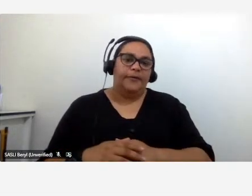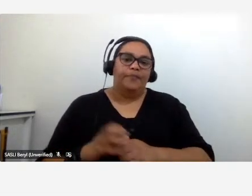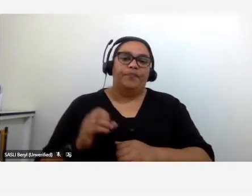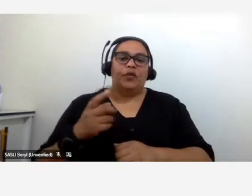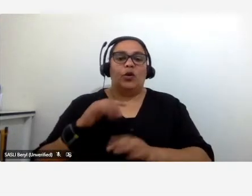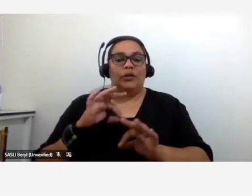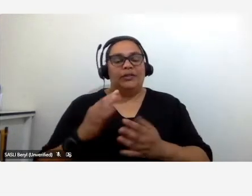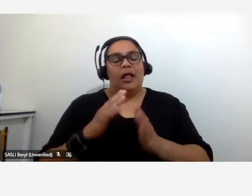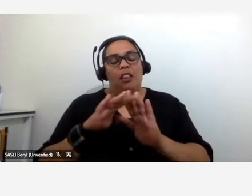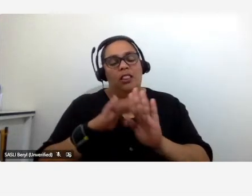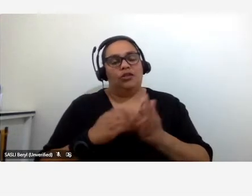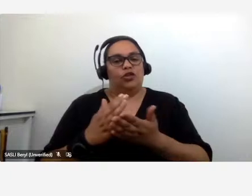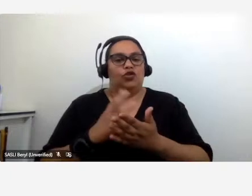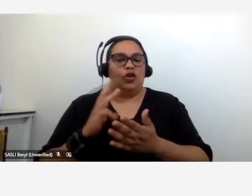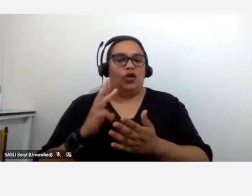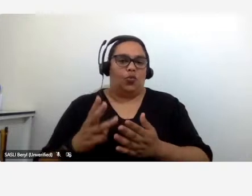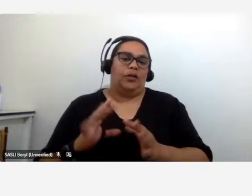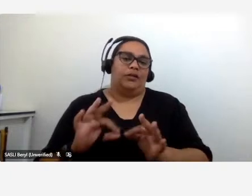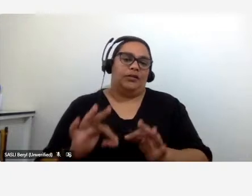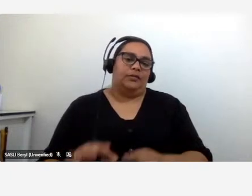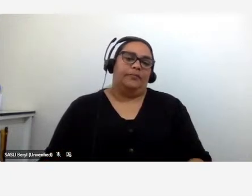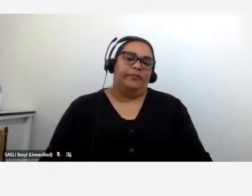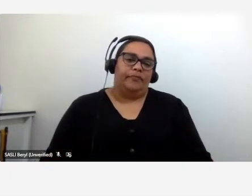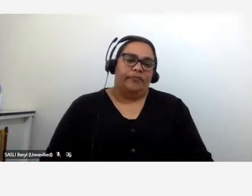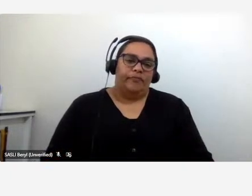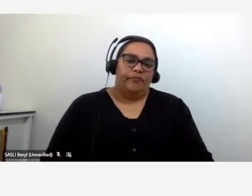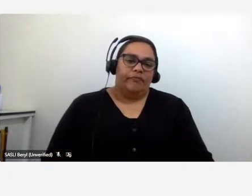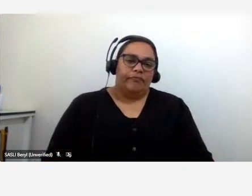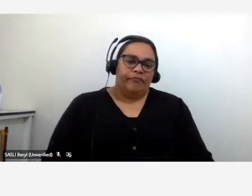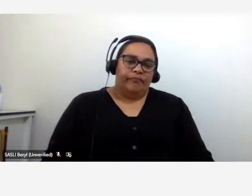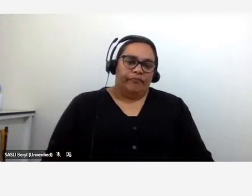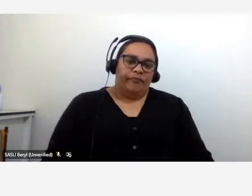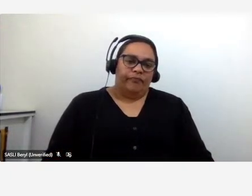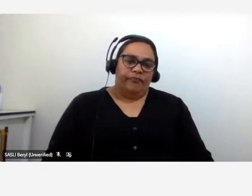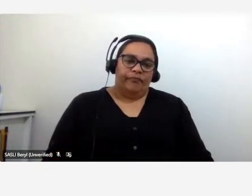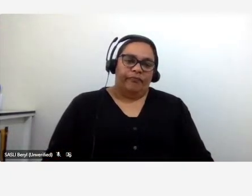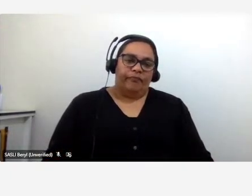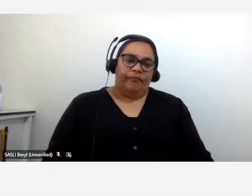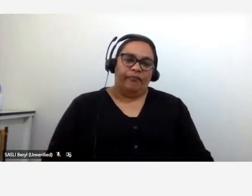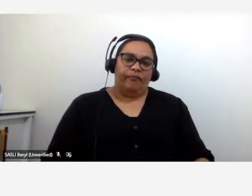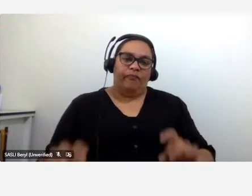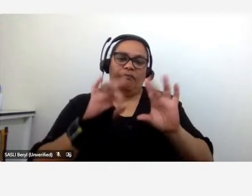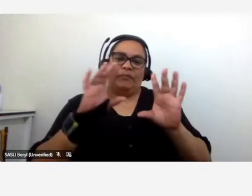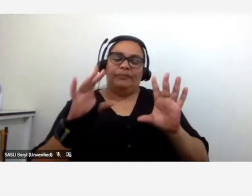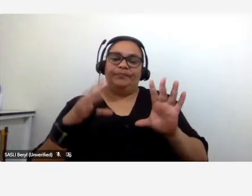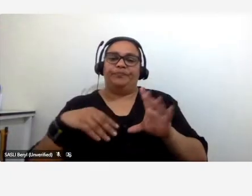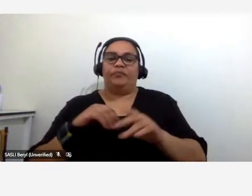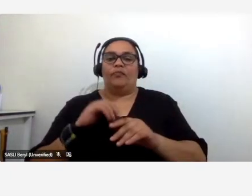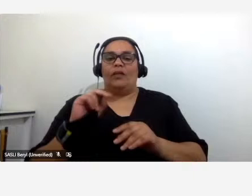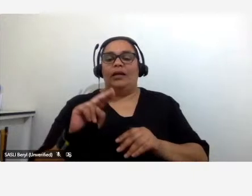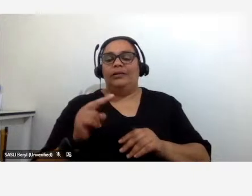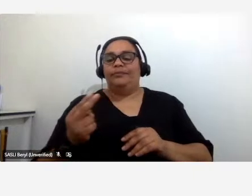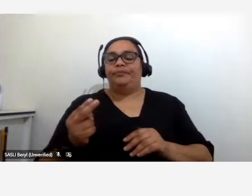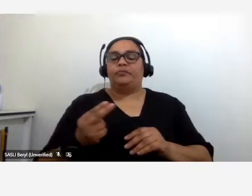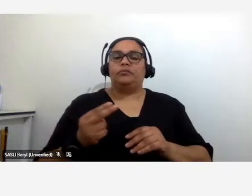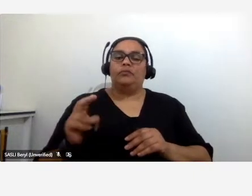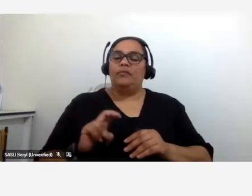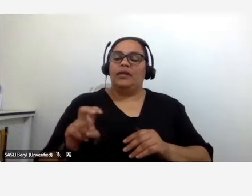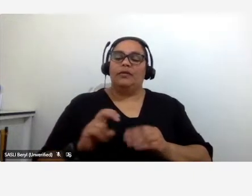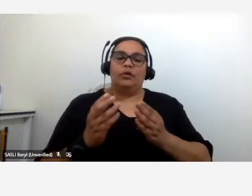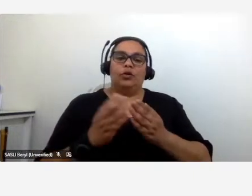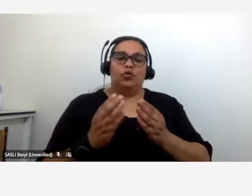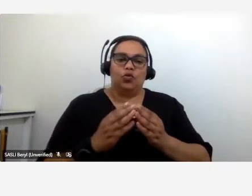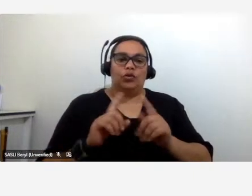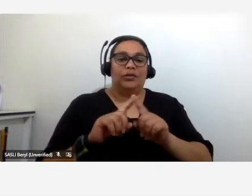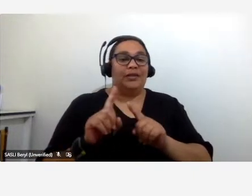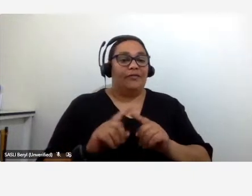we'll share the list with the mod centers. Clarity around the neighboring schools. The